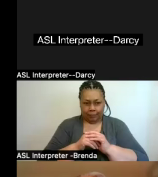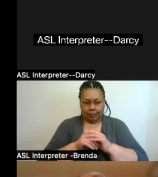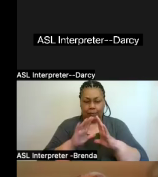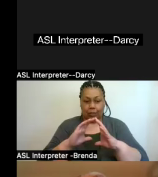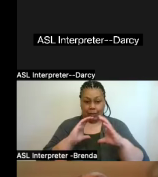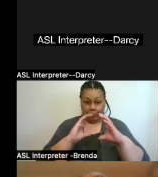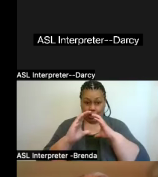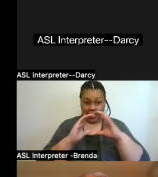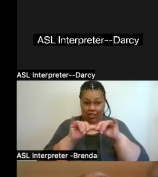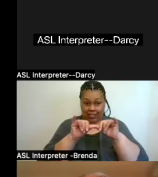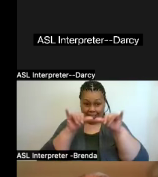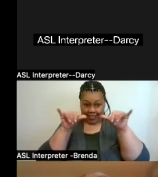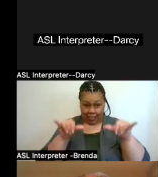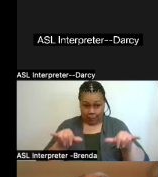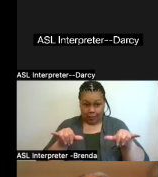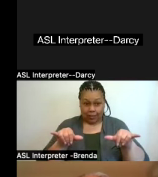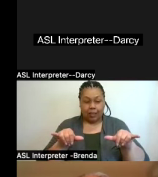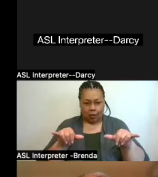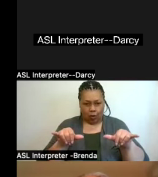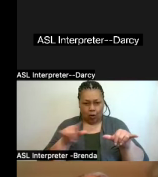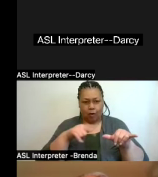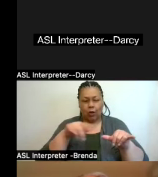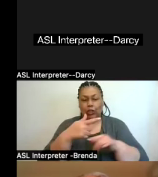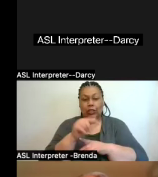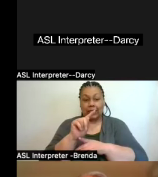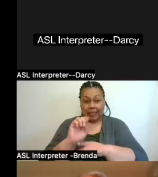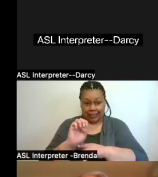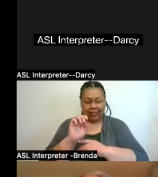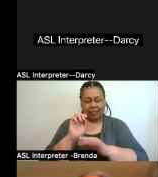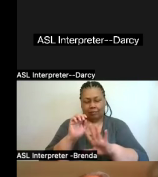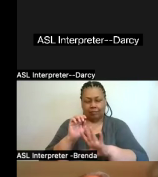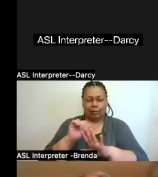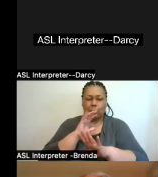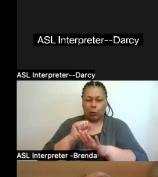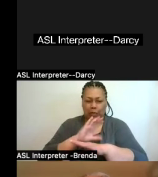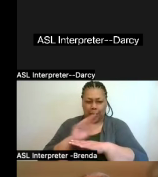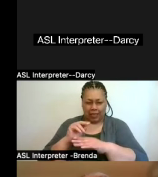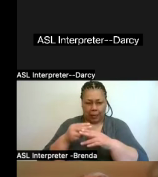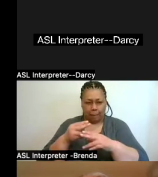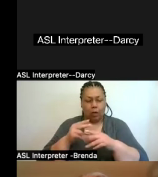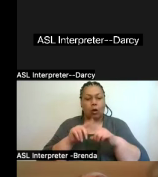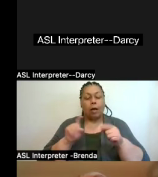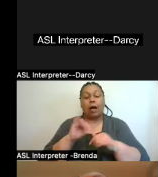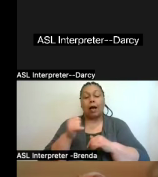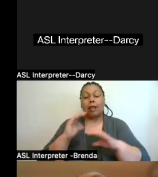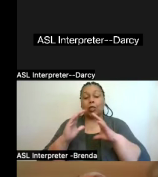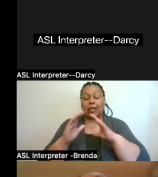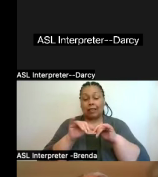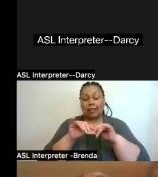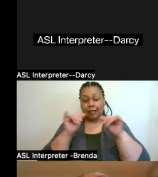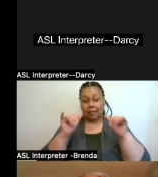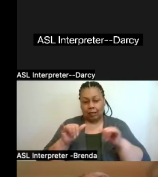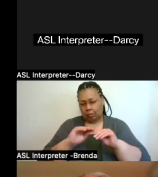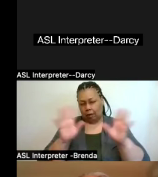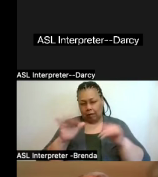Communication systems for GTE, which no longer exists, but in other communication systems, you see